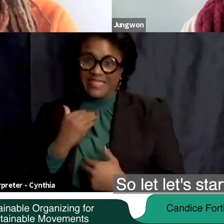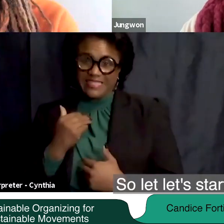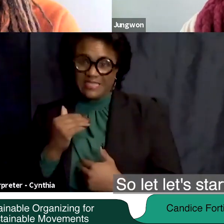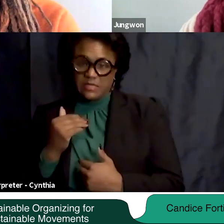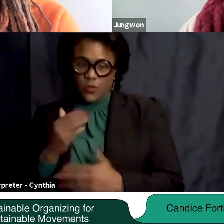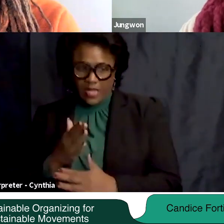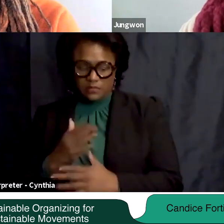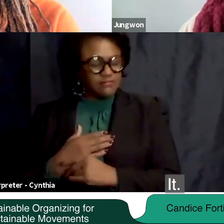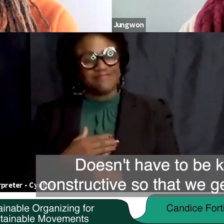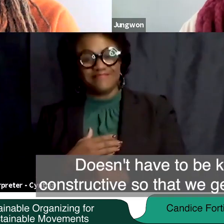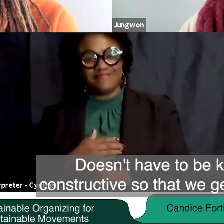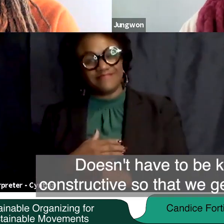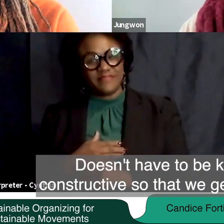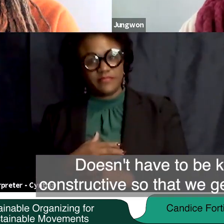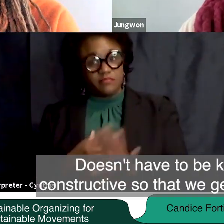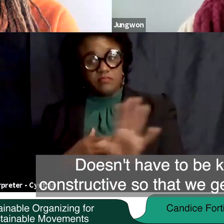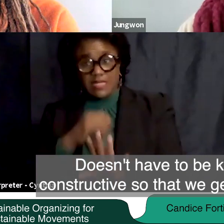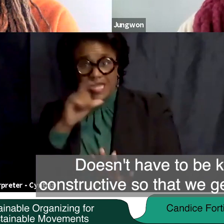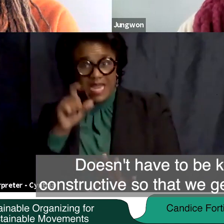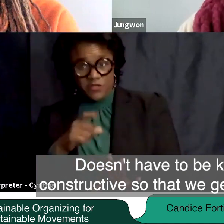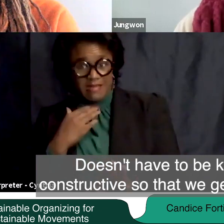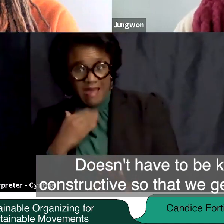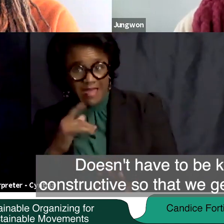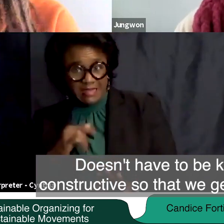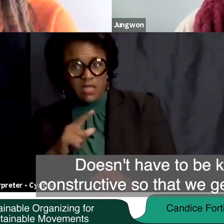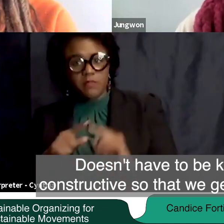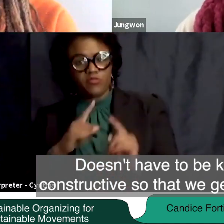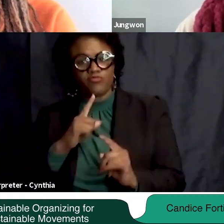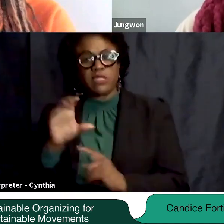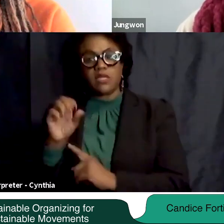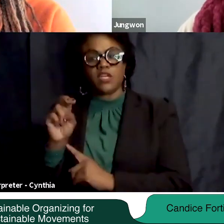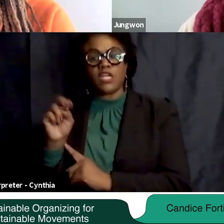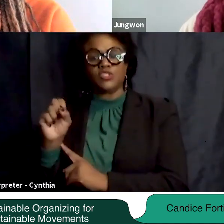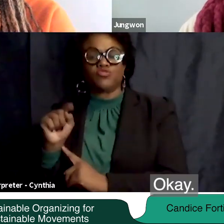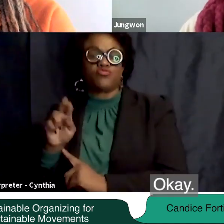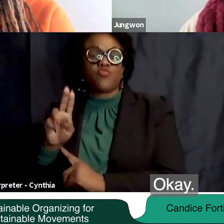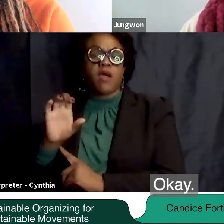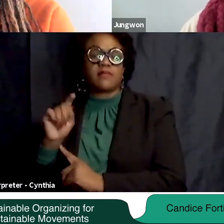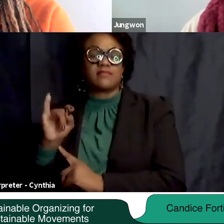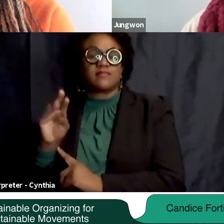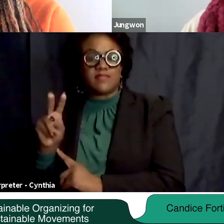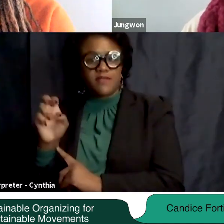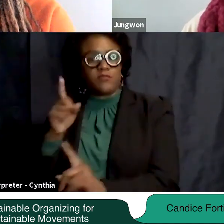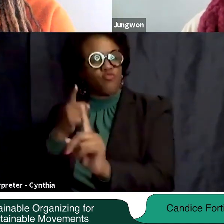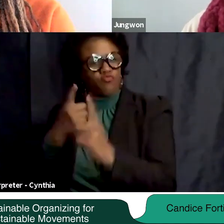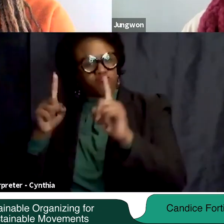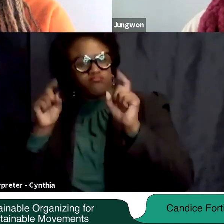So let's start there. Doesn't have to be kind, but constructive so that we get results. Yeah.